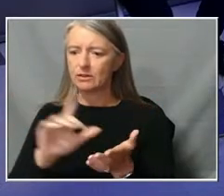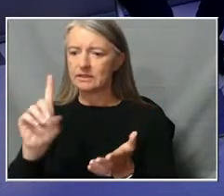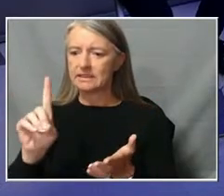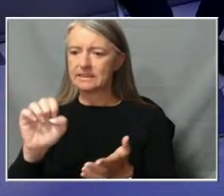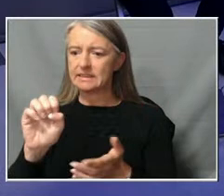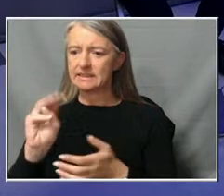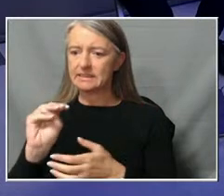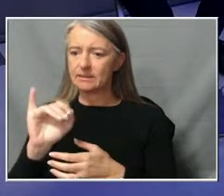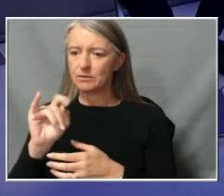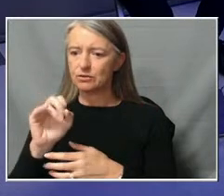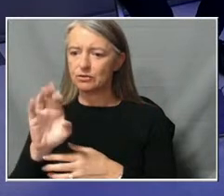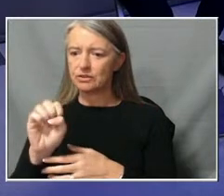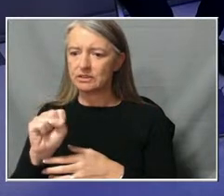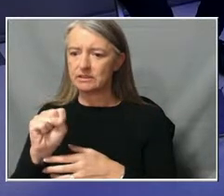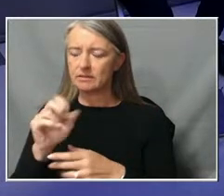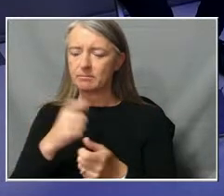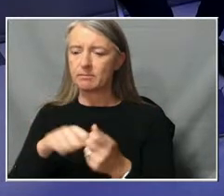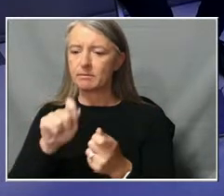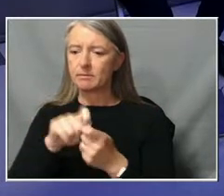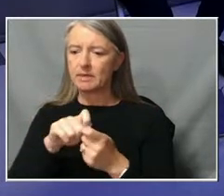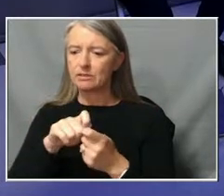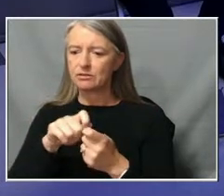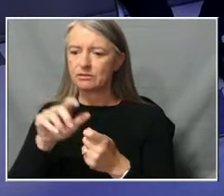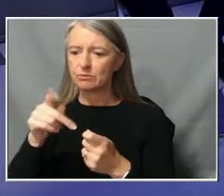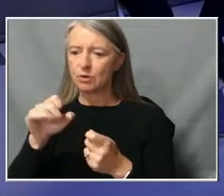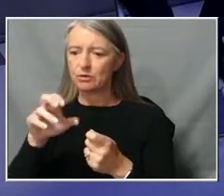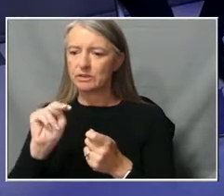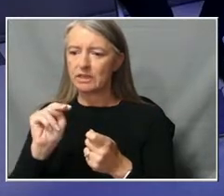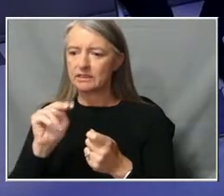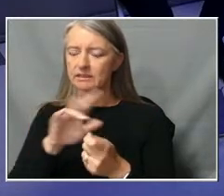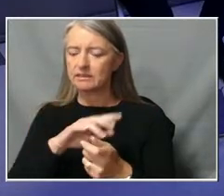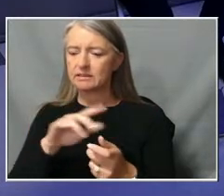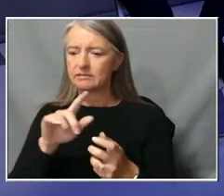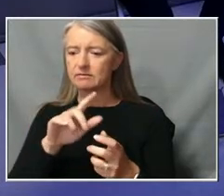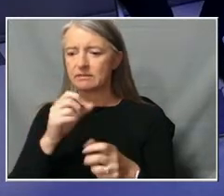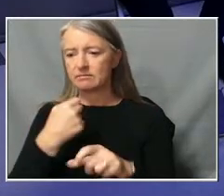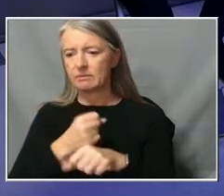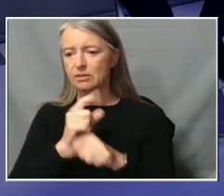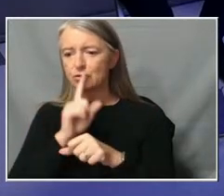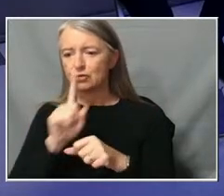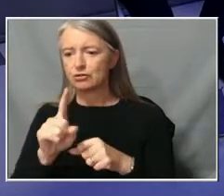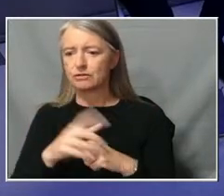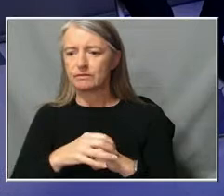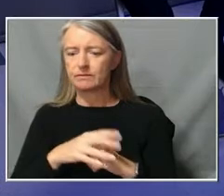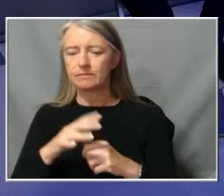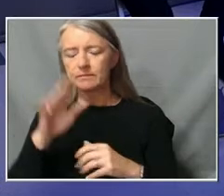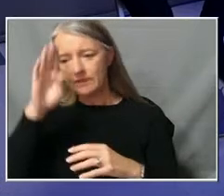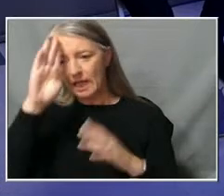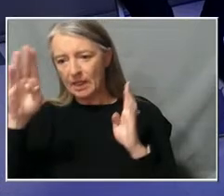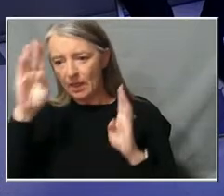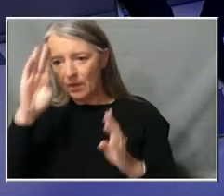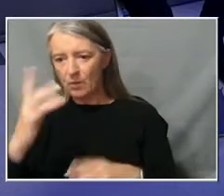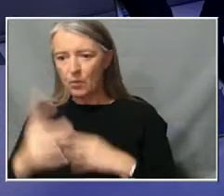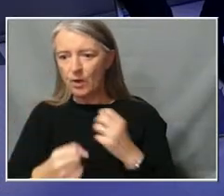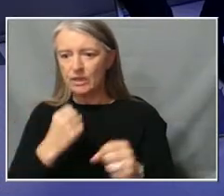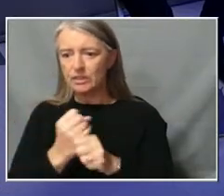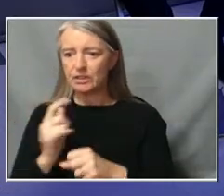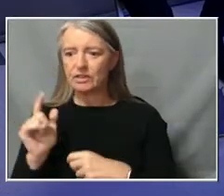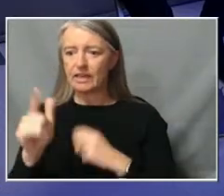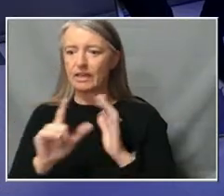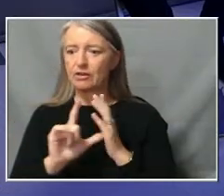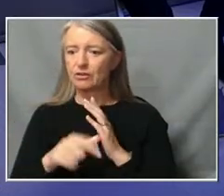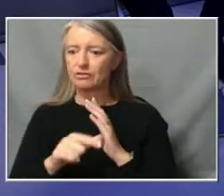those protons are as precise as they can be. Gentlemen, welcome. How are you today? Good morning. Well, it's exciting. 1 year later, talking